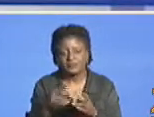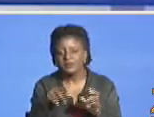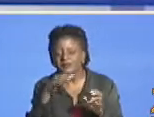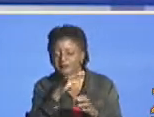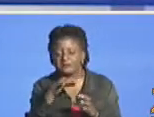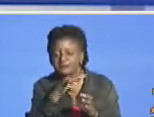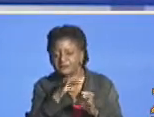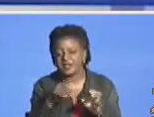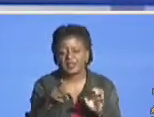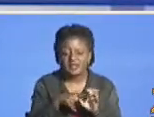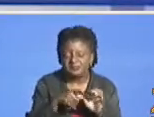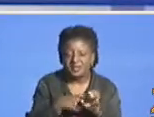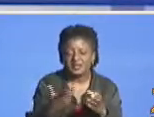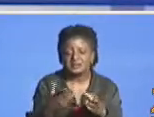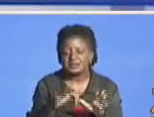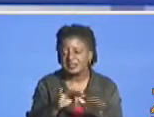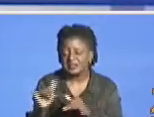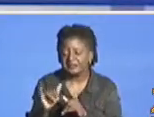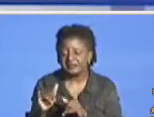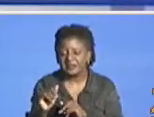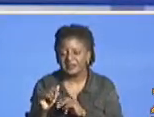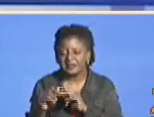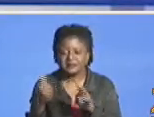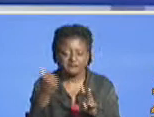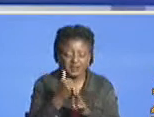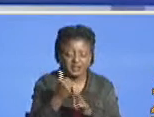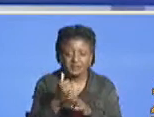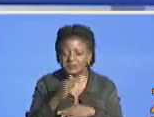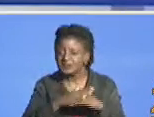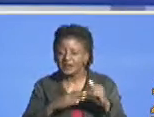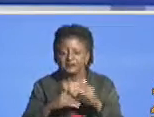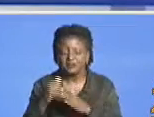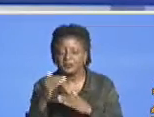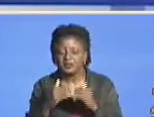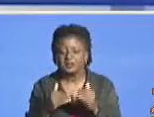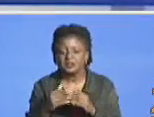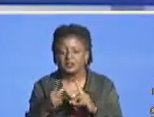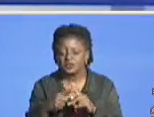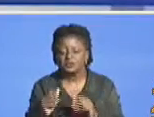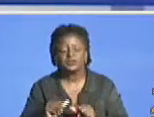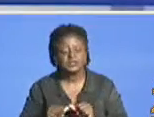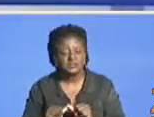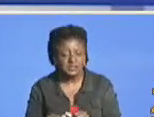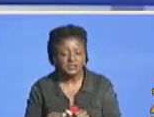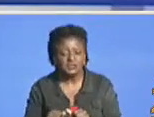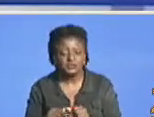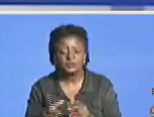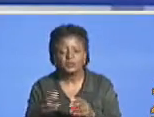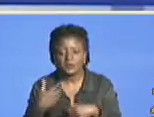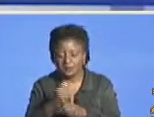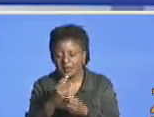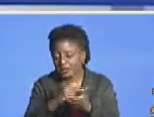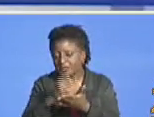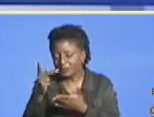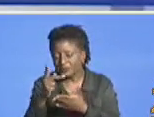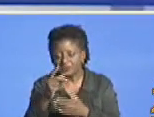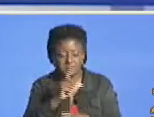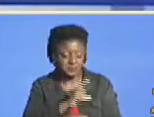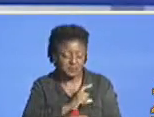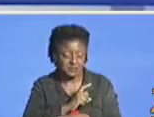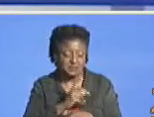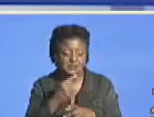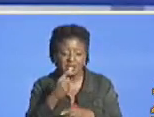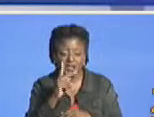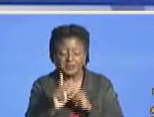abcsales@gmail.com, leaving unsuspecting individuals comfortable to proceed. All things considered, the police are advising the public to take